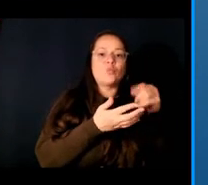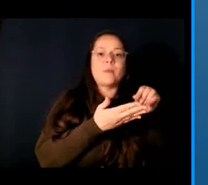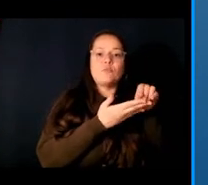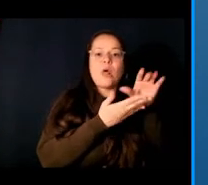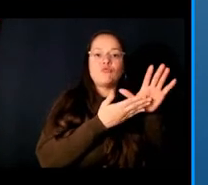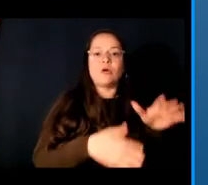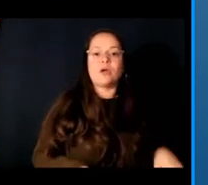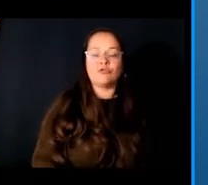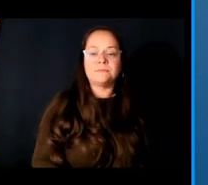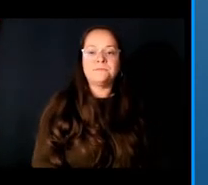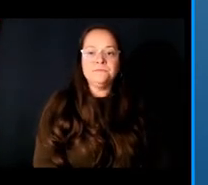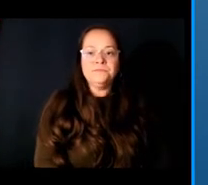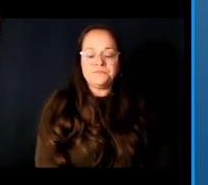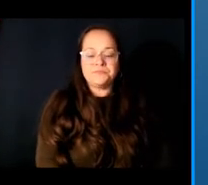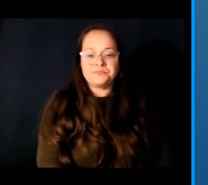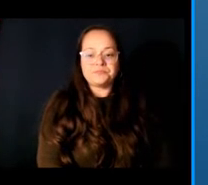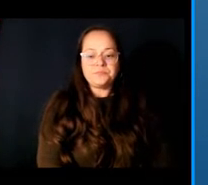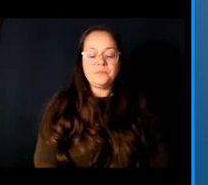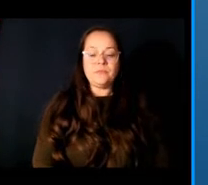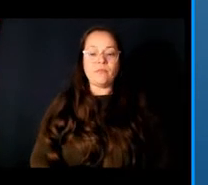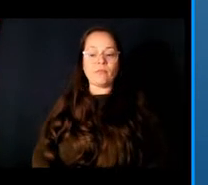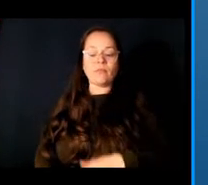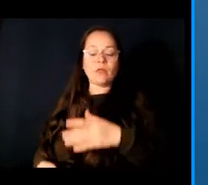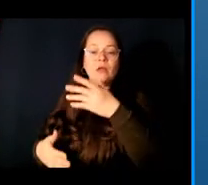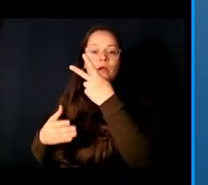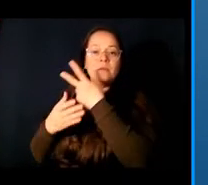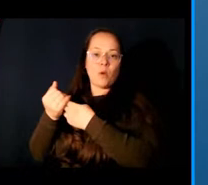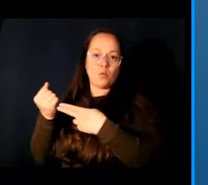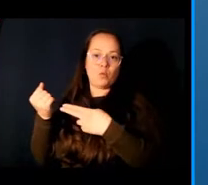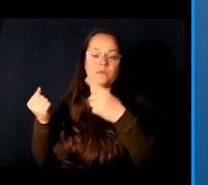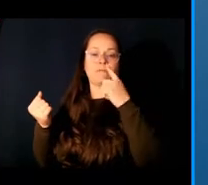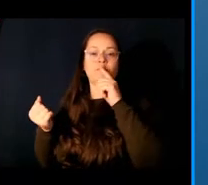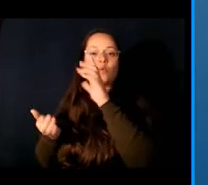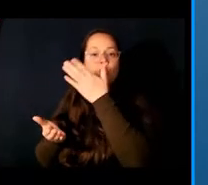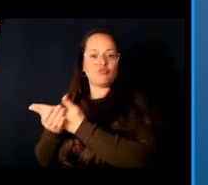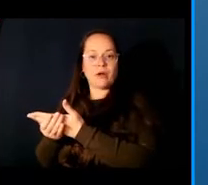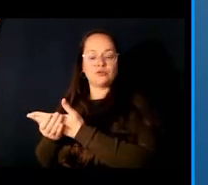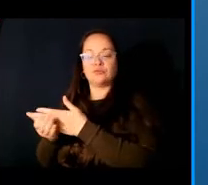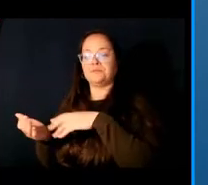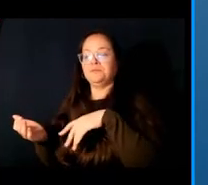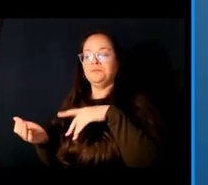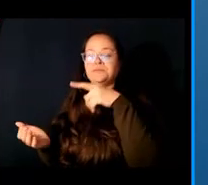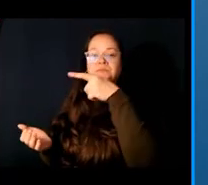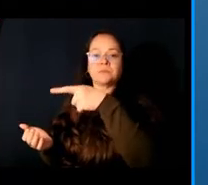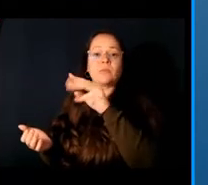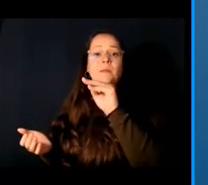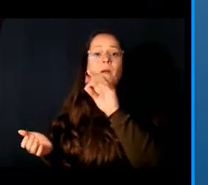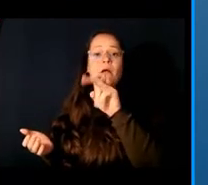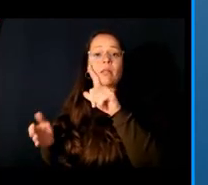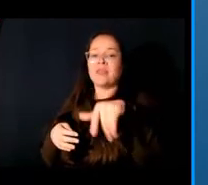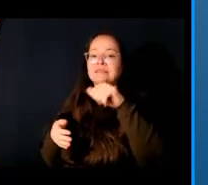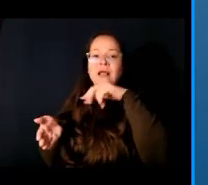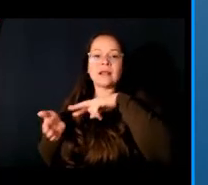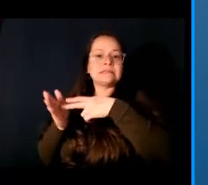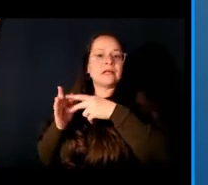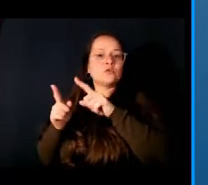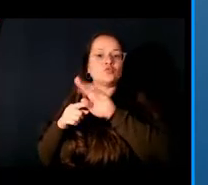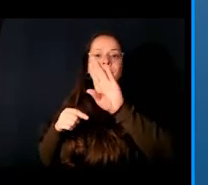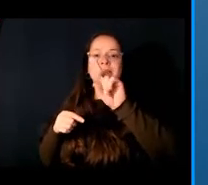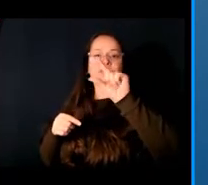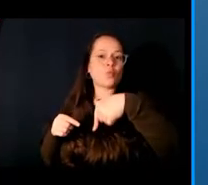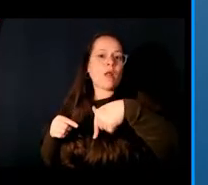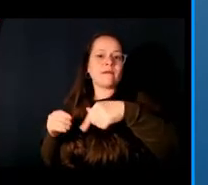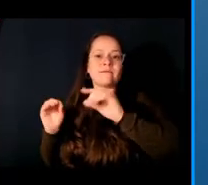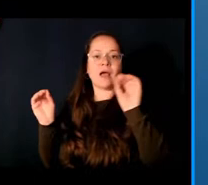so I'd like to point out both factually and for the record that the model plan is intended to be an assistance qualifier